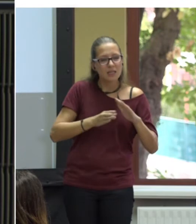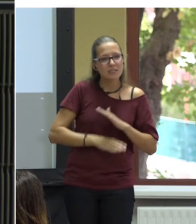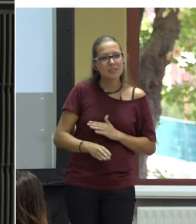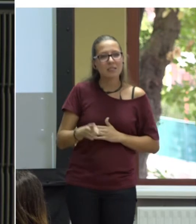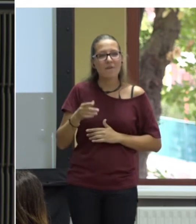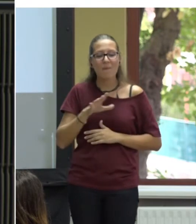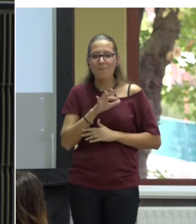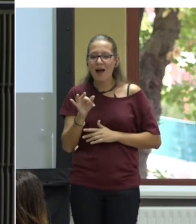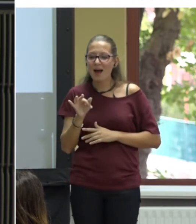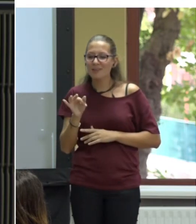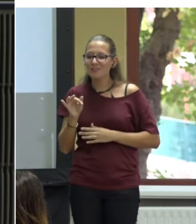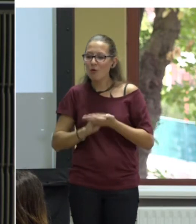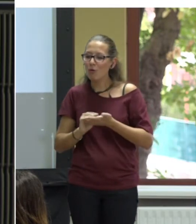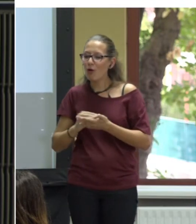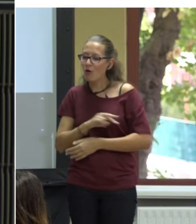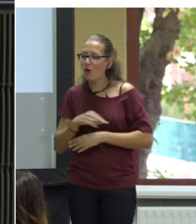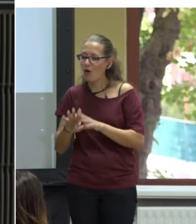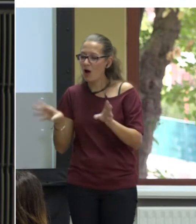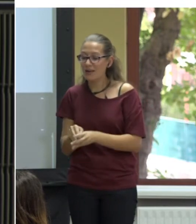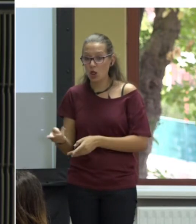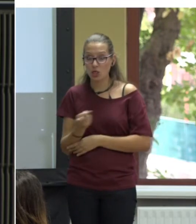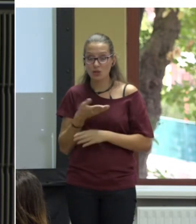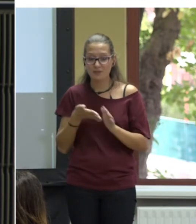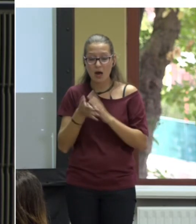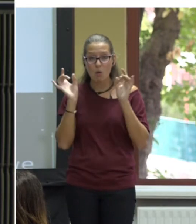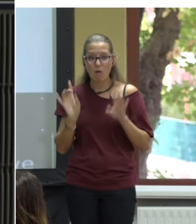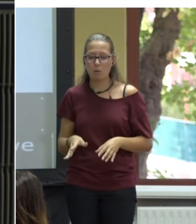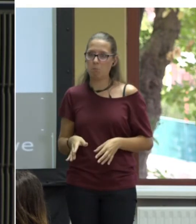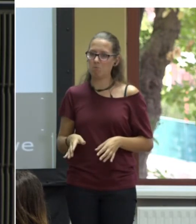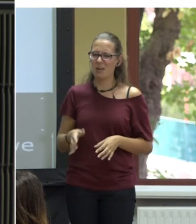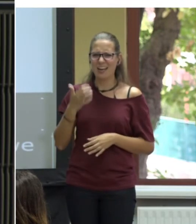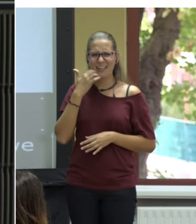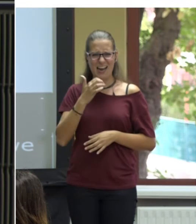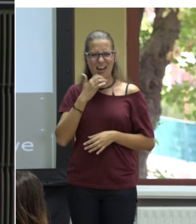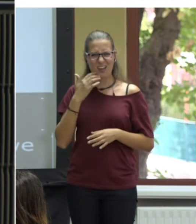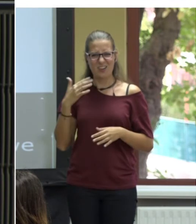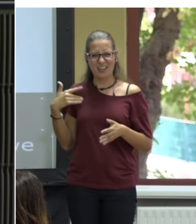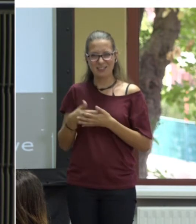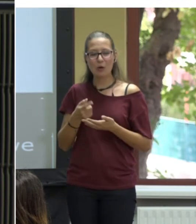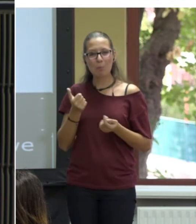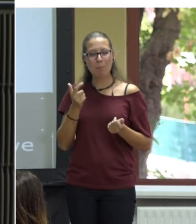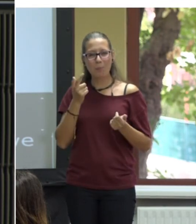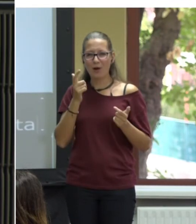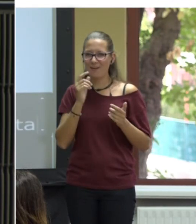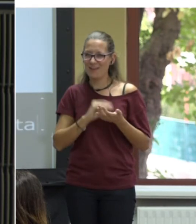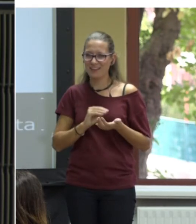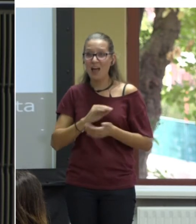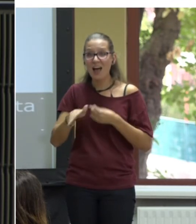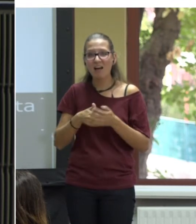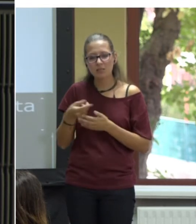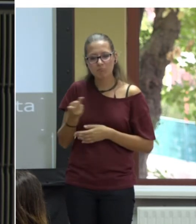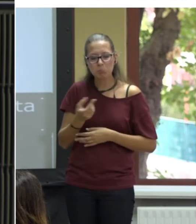so close for accessibility and global solutions to mean the same thing. And even from the business